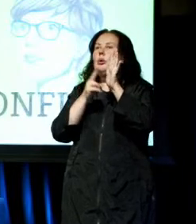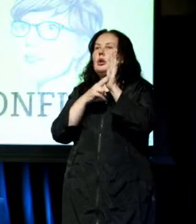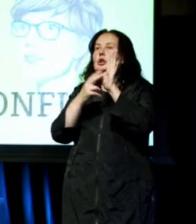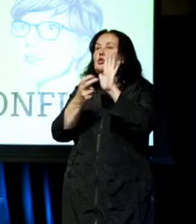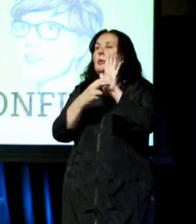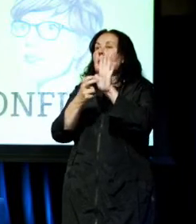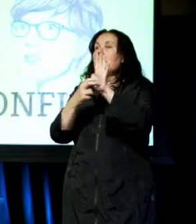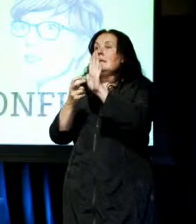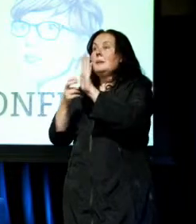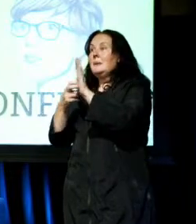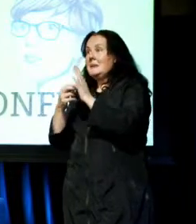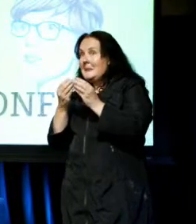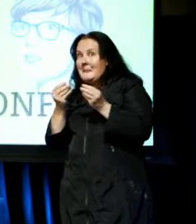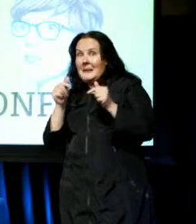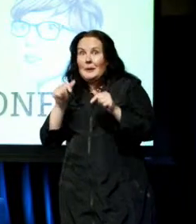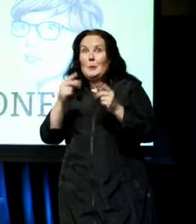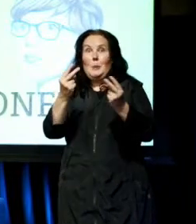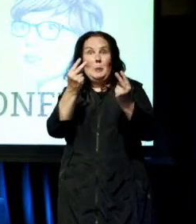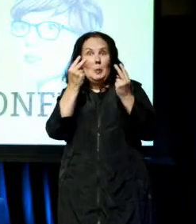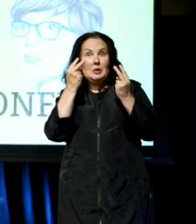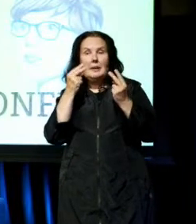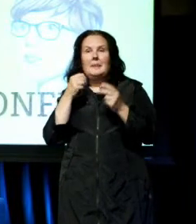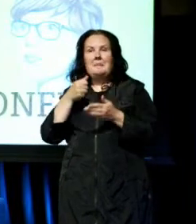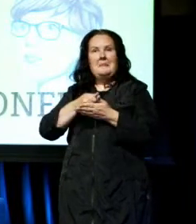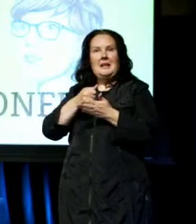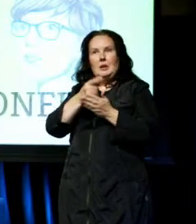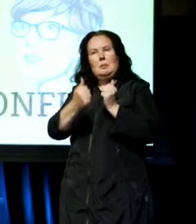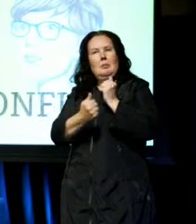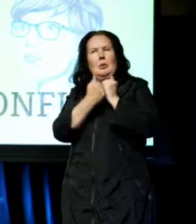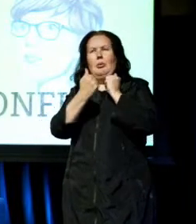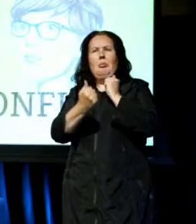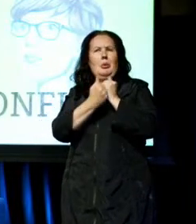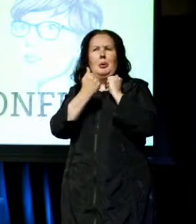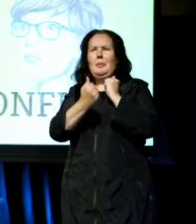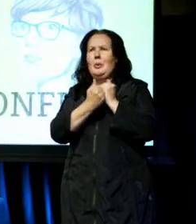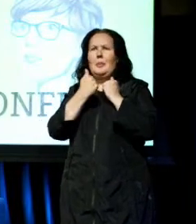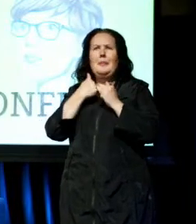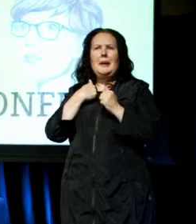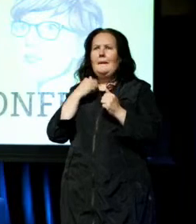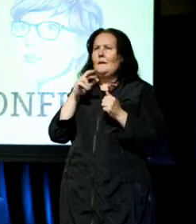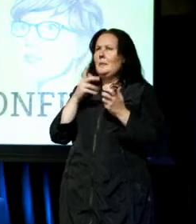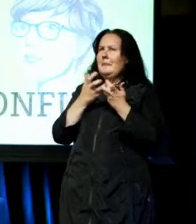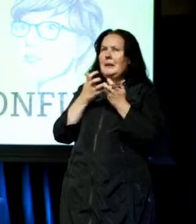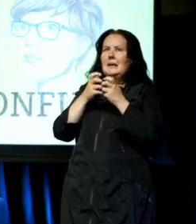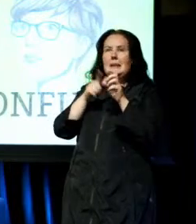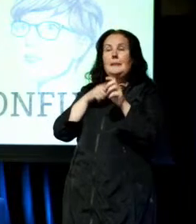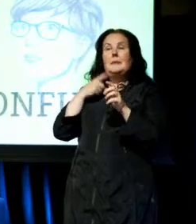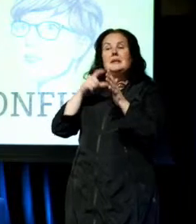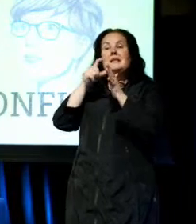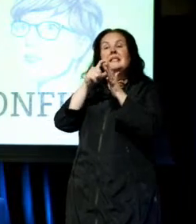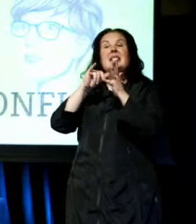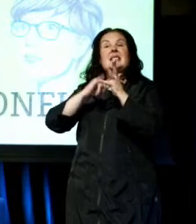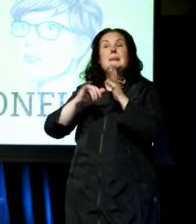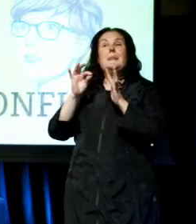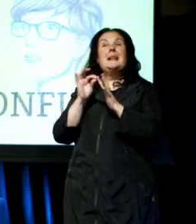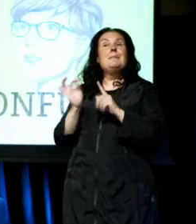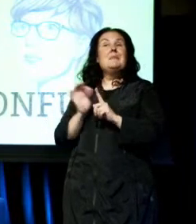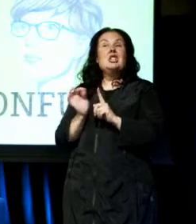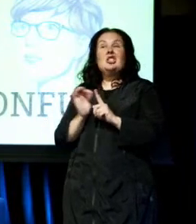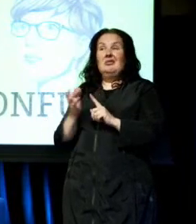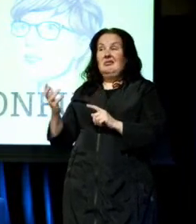whom are here and are watching. Basically, they've been supporting me for years, like, because the disability support pension is not a lot.